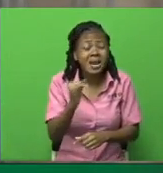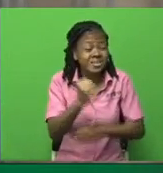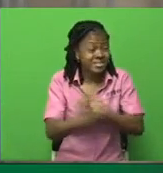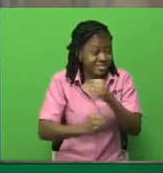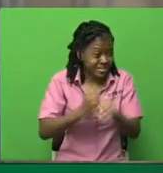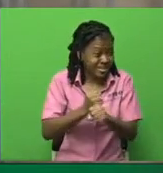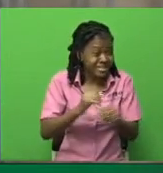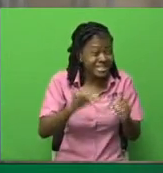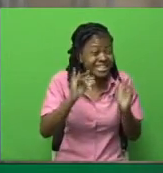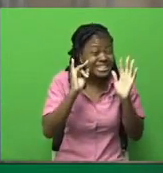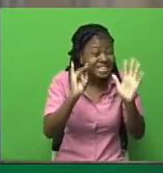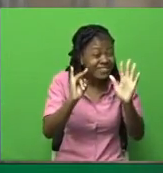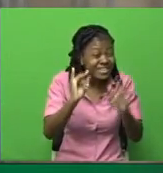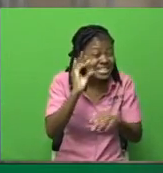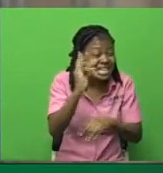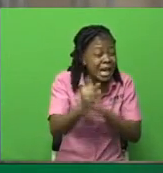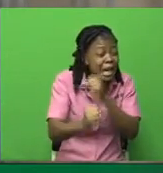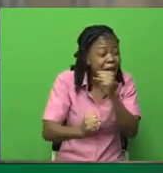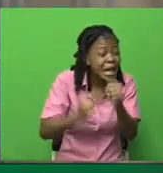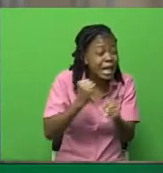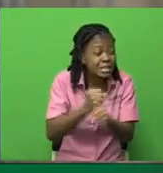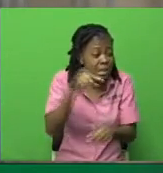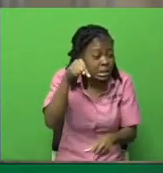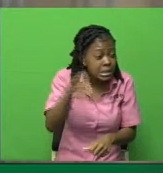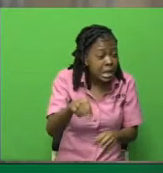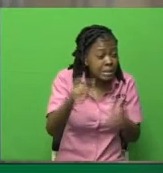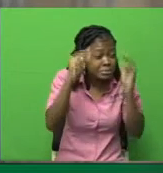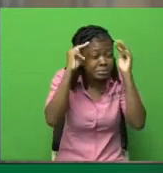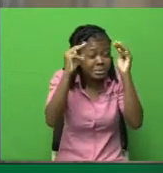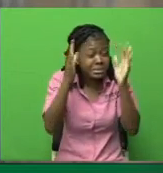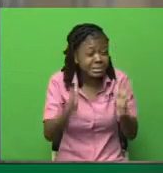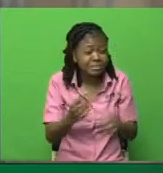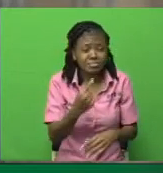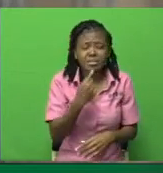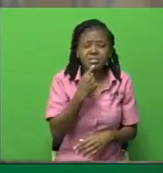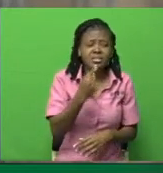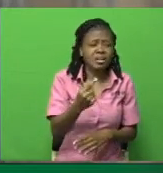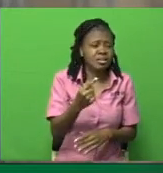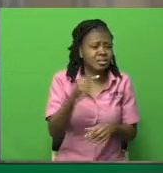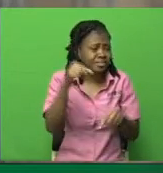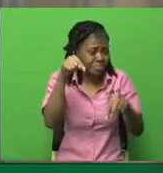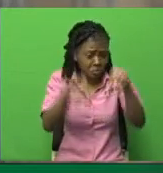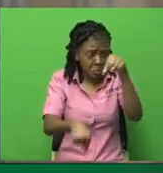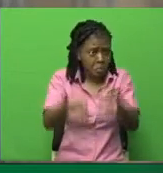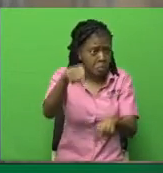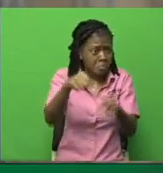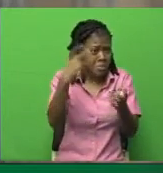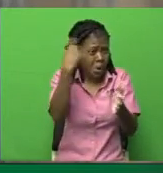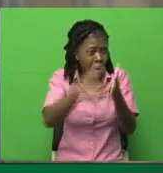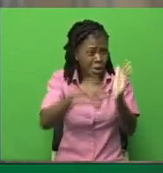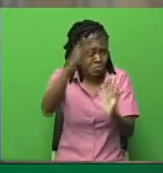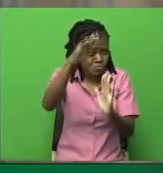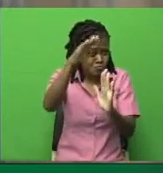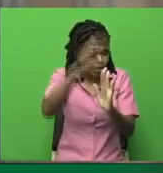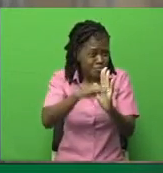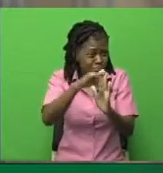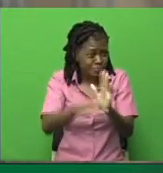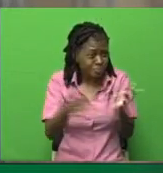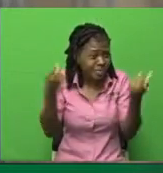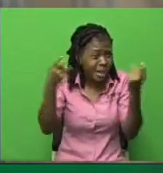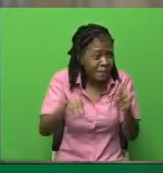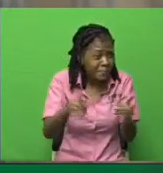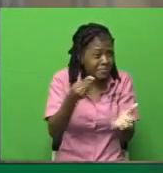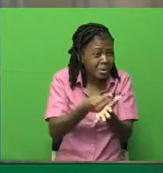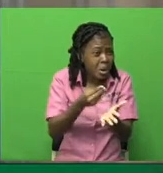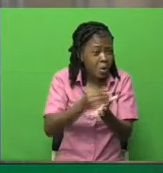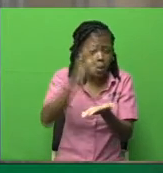minister repeatedly cried at falling Energy prices had challenged revenue streams of the country and